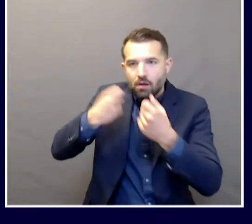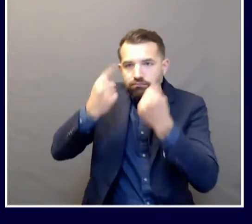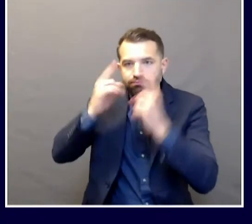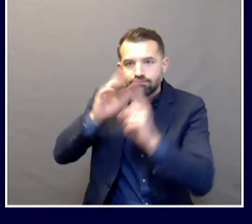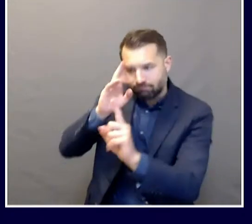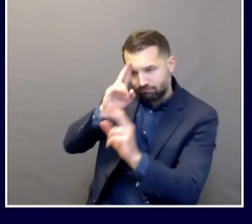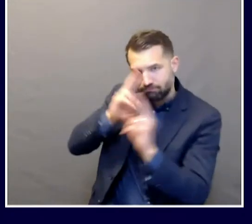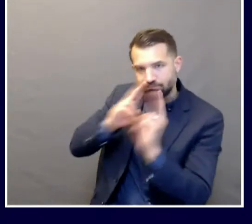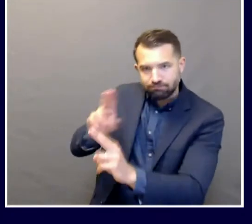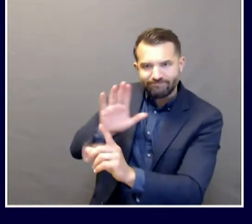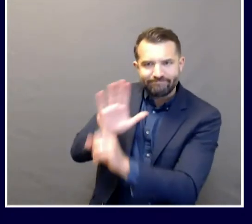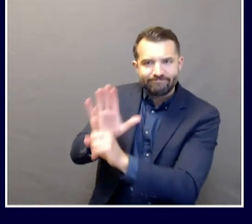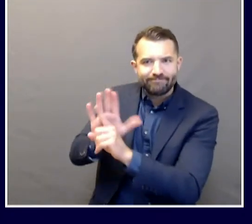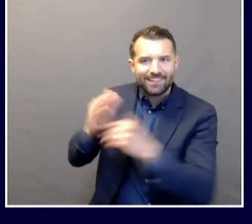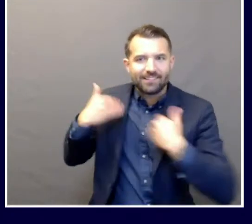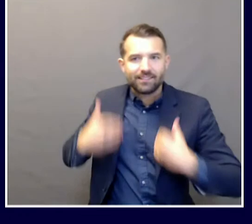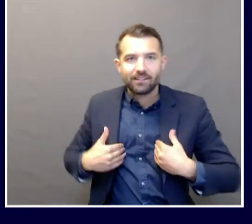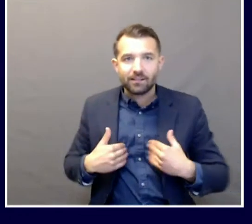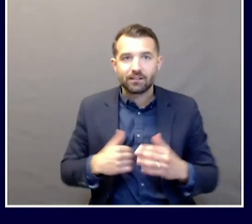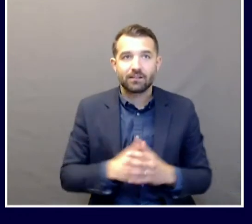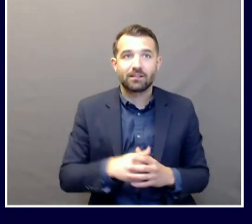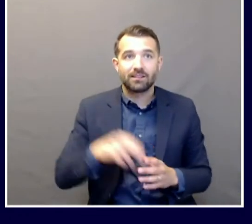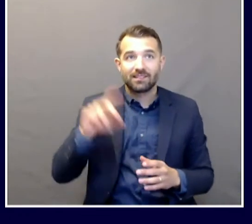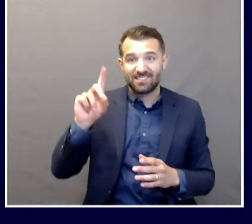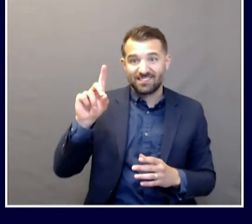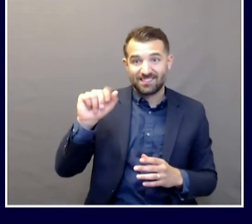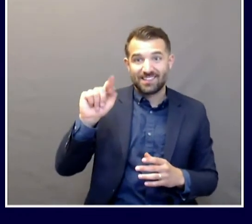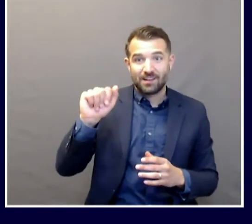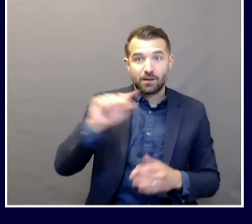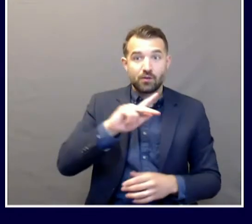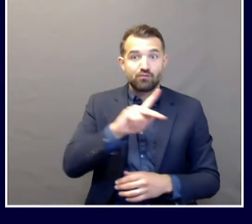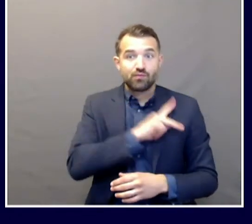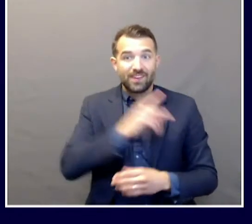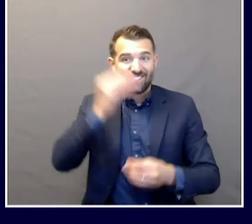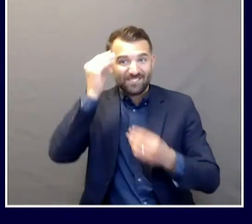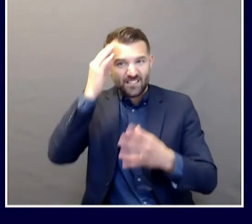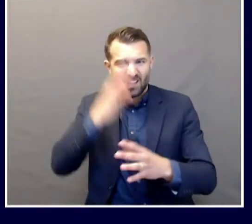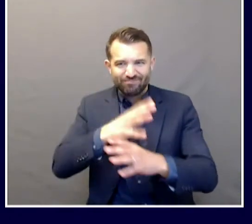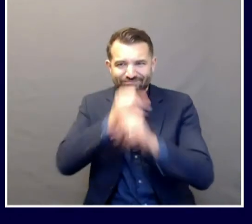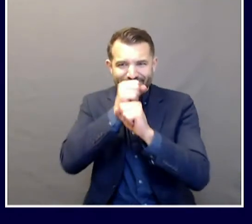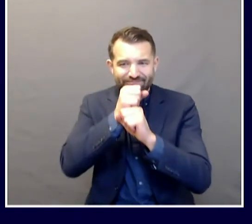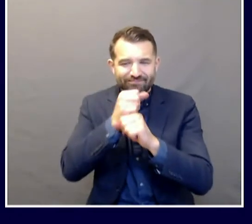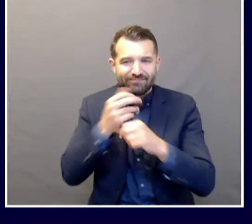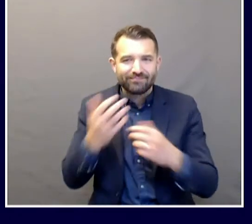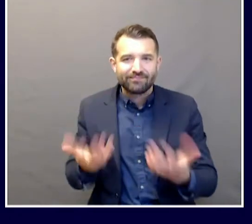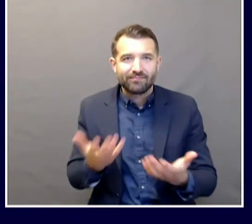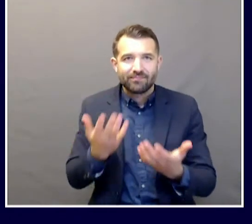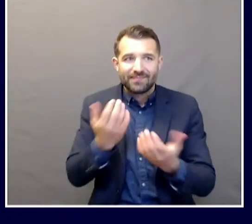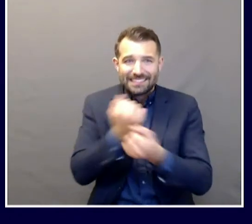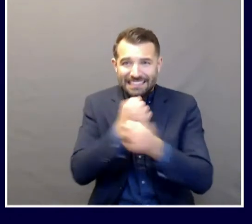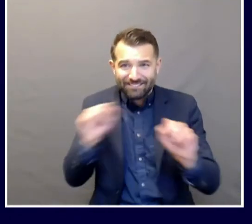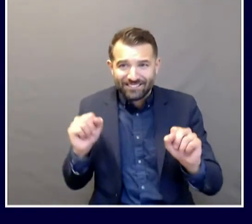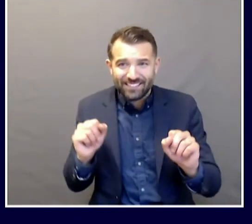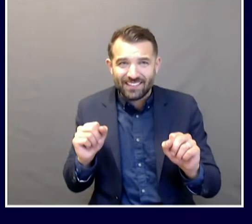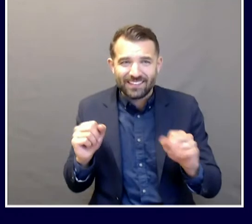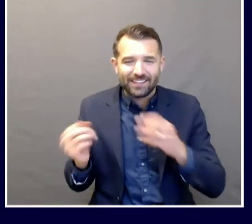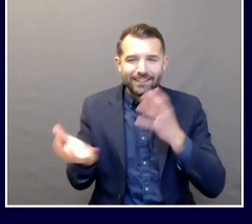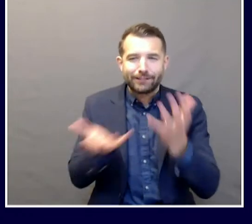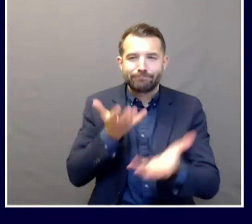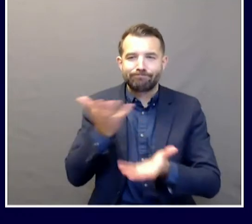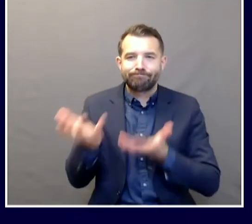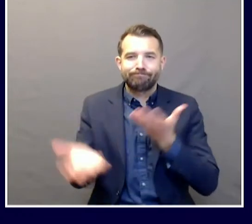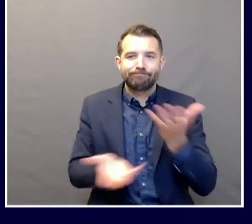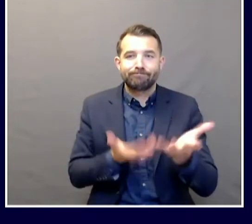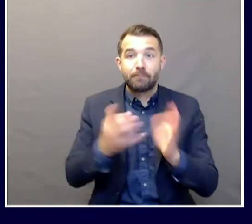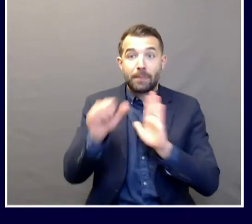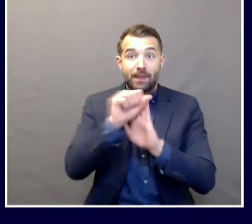data safety, security, things of that nature. There's a lot of moving pieces. Some states have voiced more vehement concerns